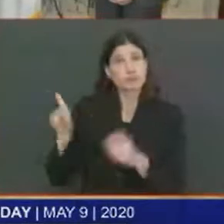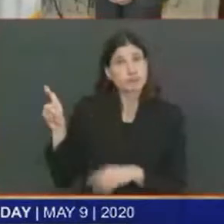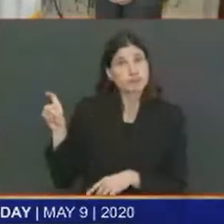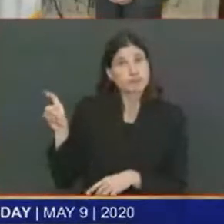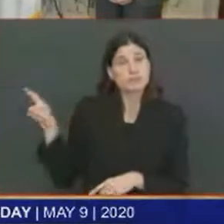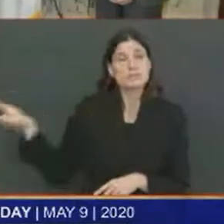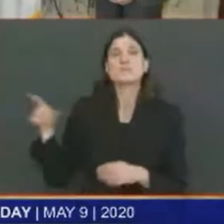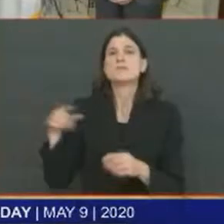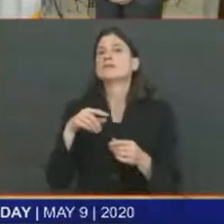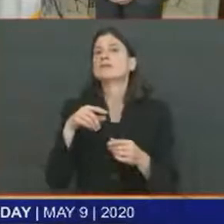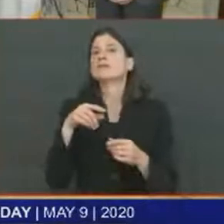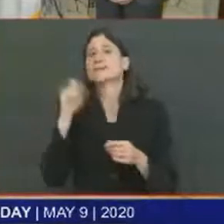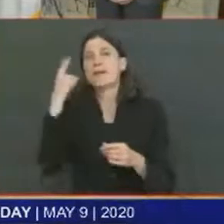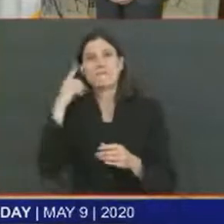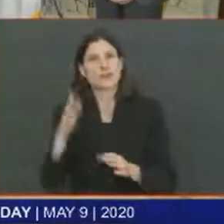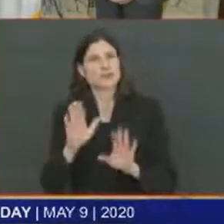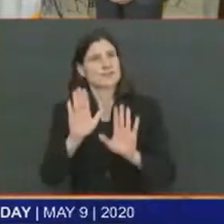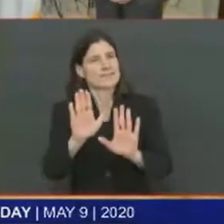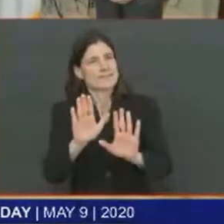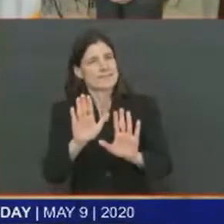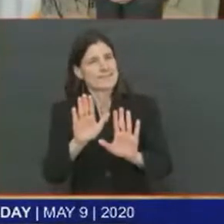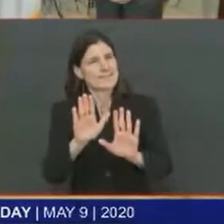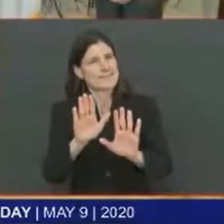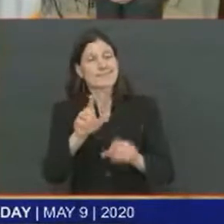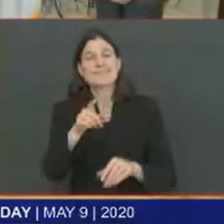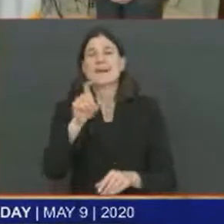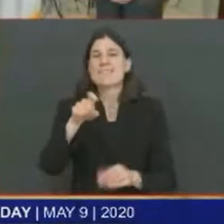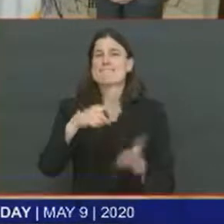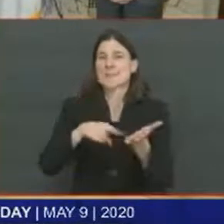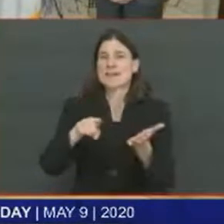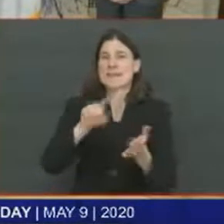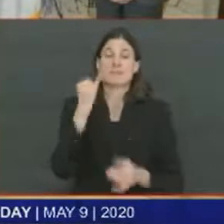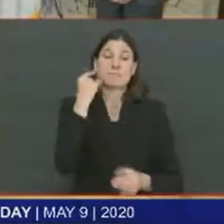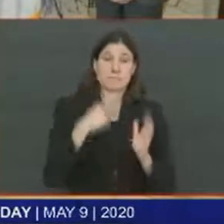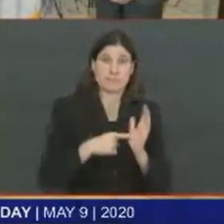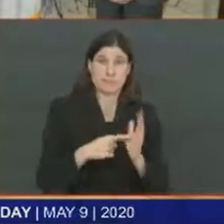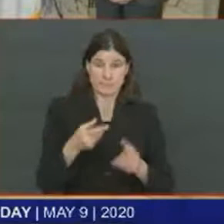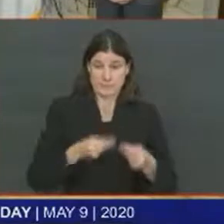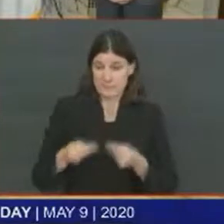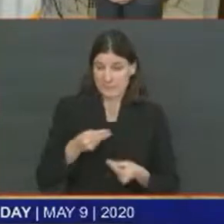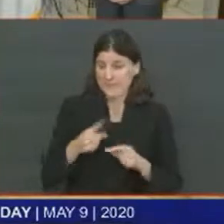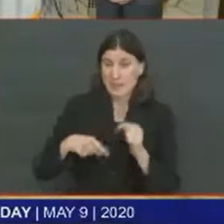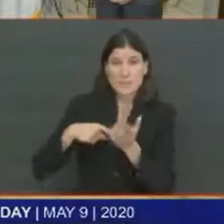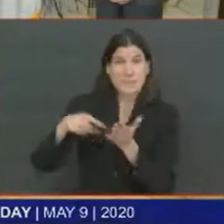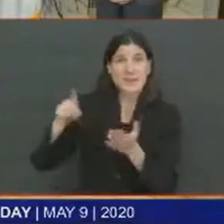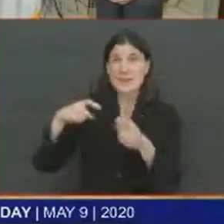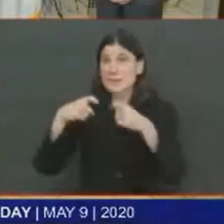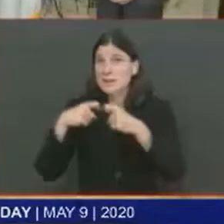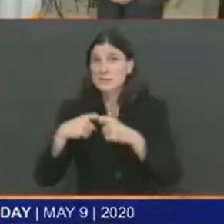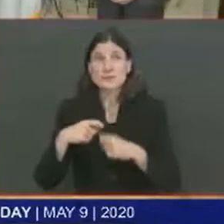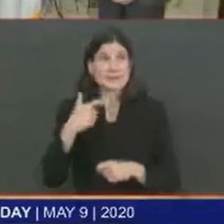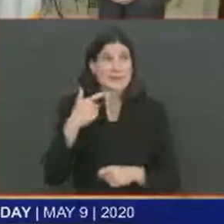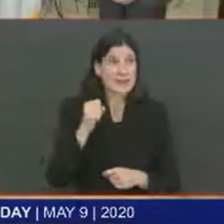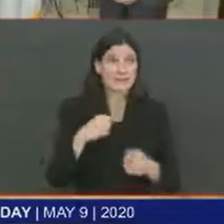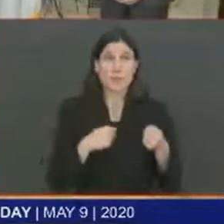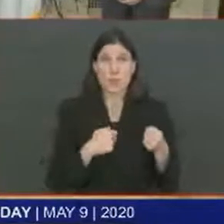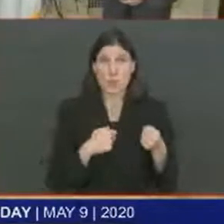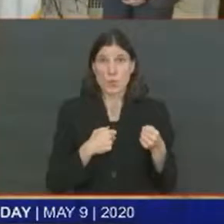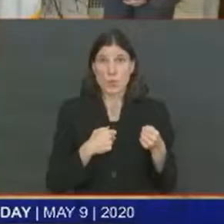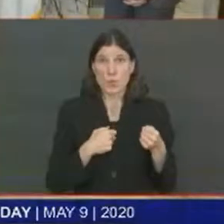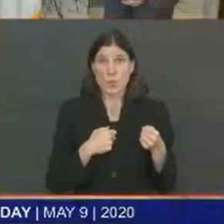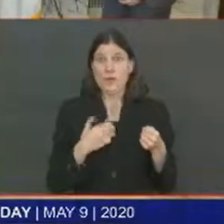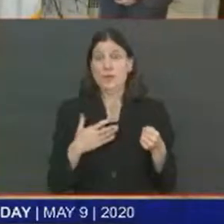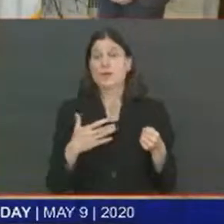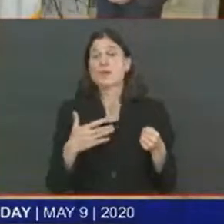now, it's only intended to give you relief, but that could change. Paul Parker of the Providence